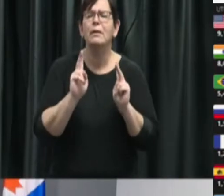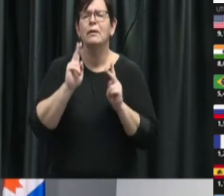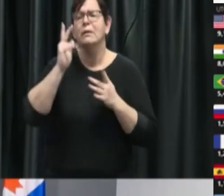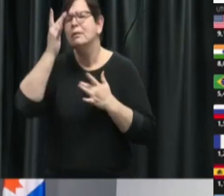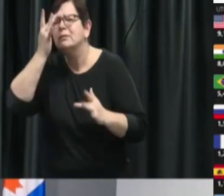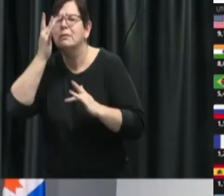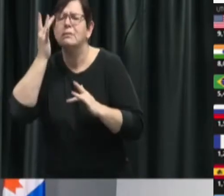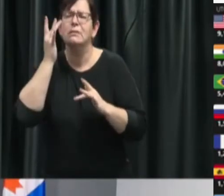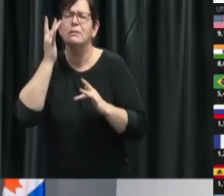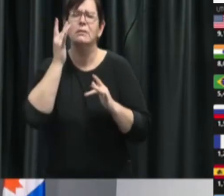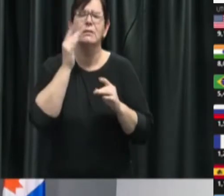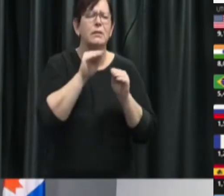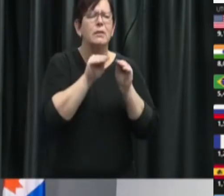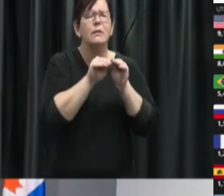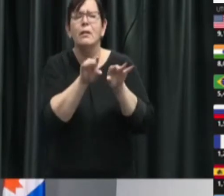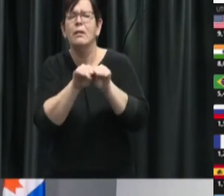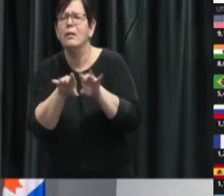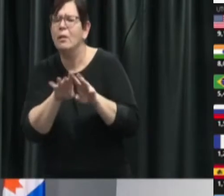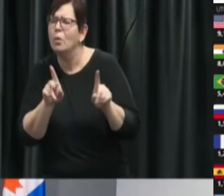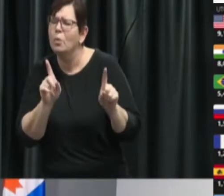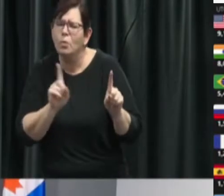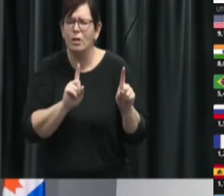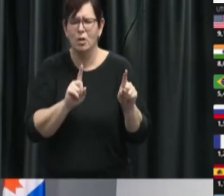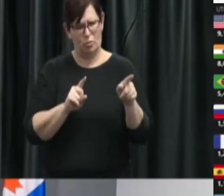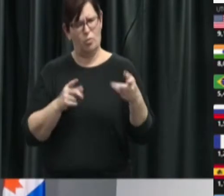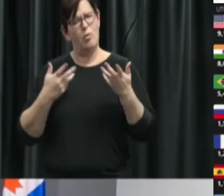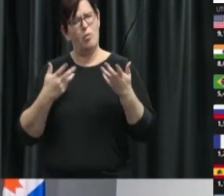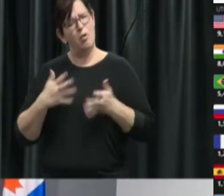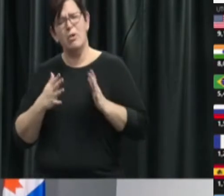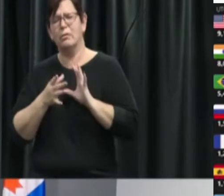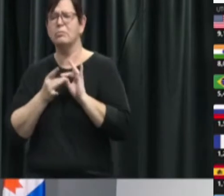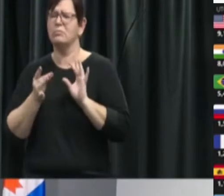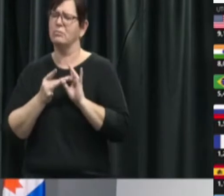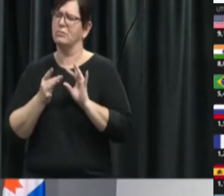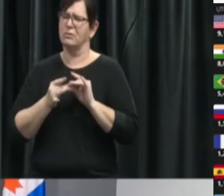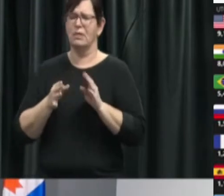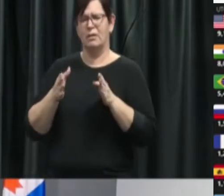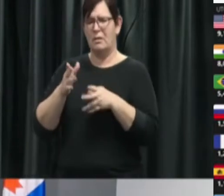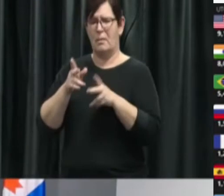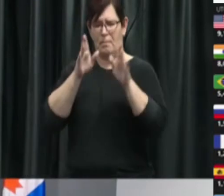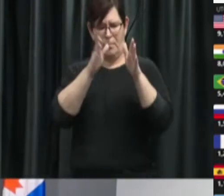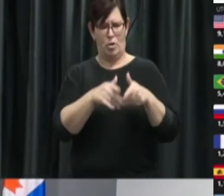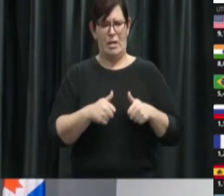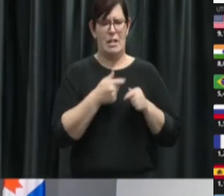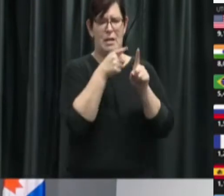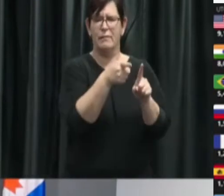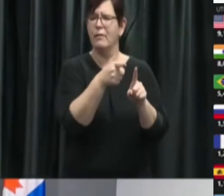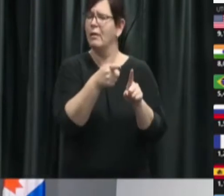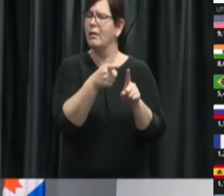that just where somebody lives doesn't mean they've caught it there. But I'm just wondering, are you able to